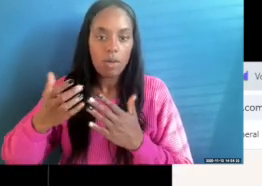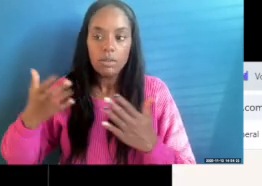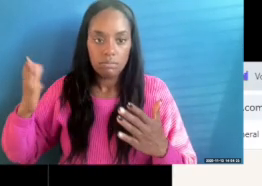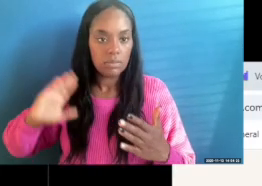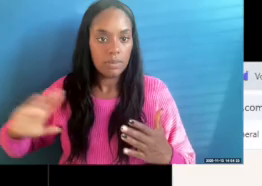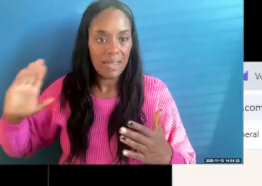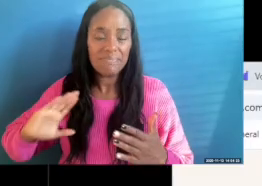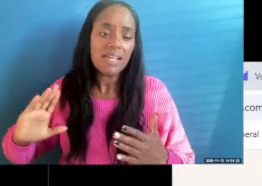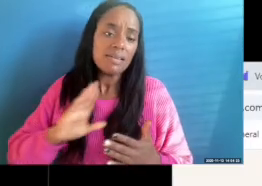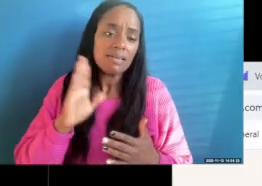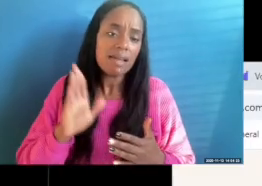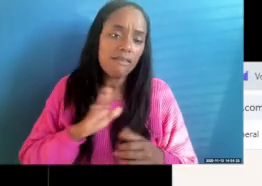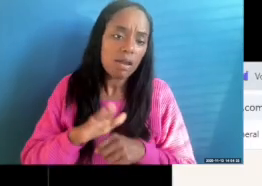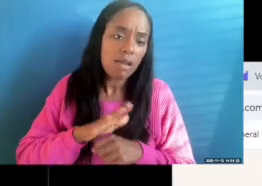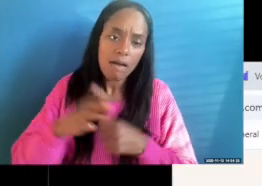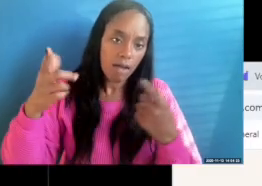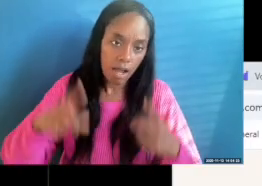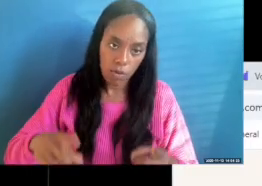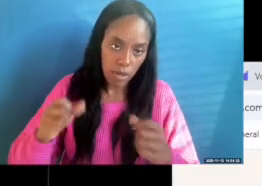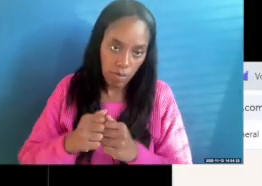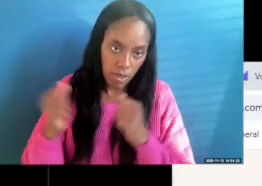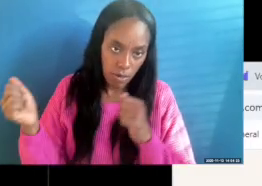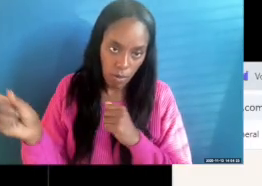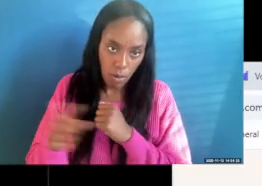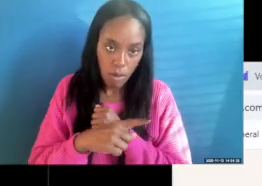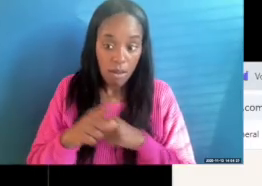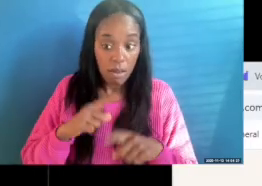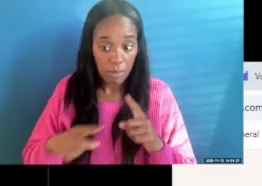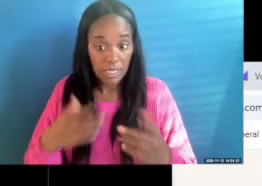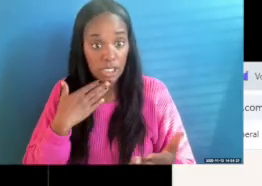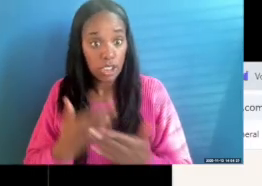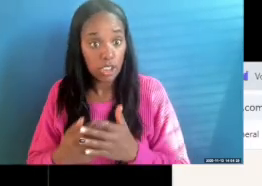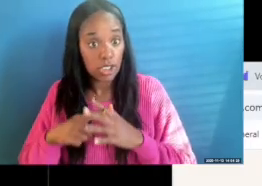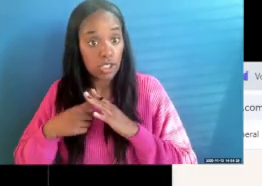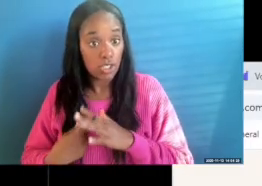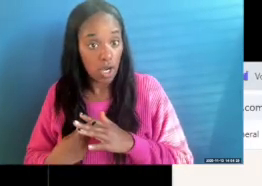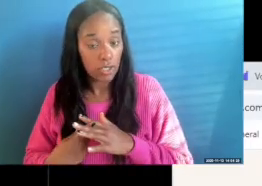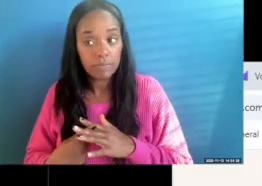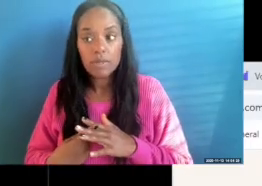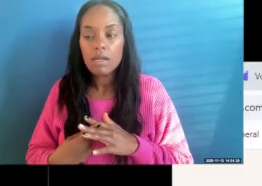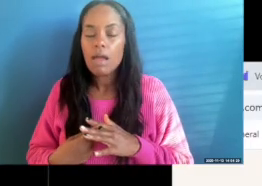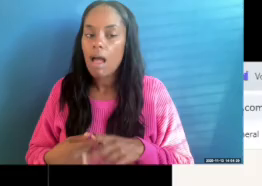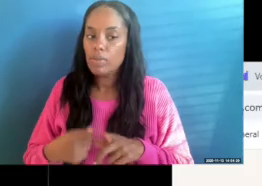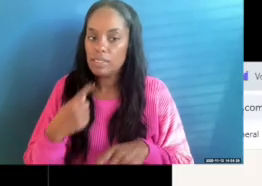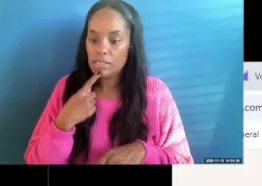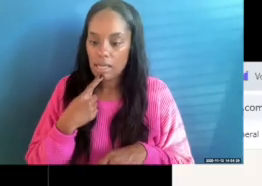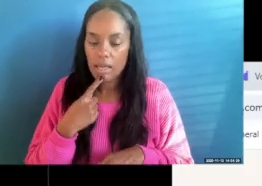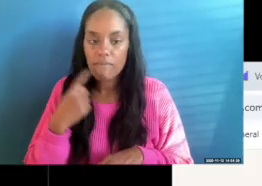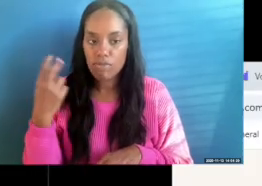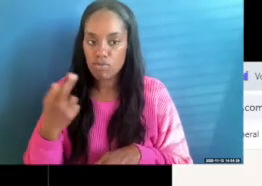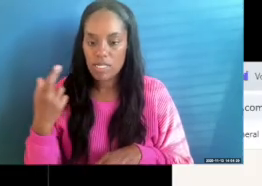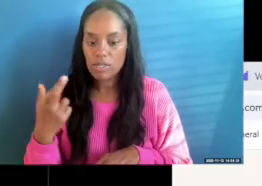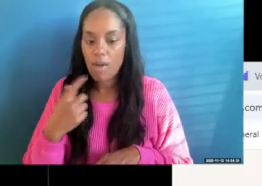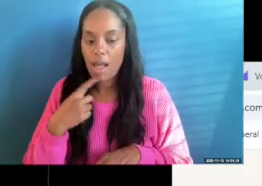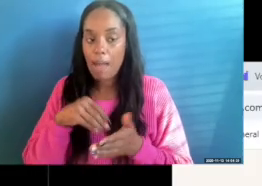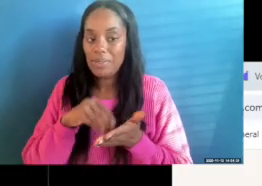seen many years of HVIP deployments, that $450 million is a significant amount of money. I don't think that we've seen that much money allocated